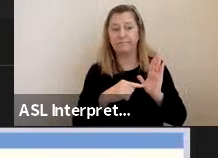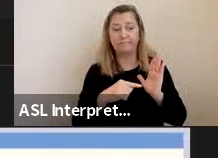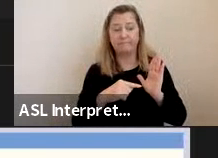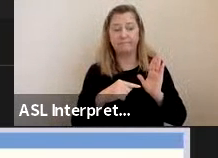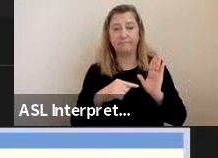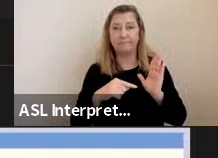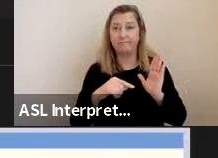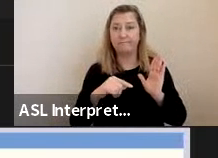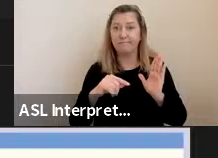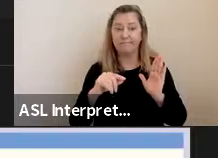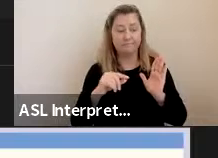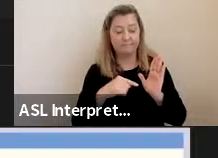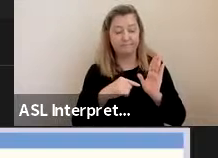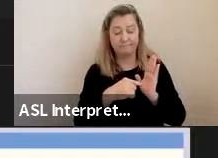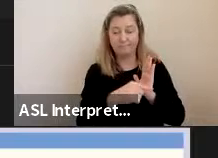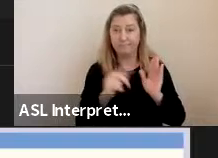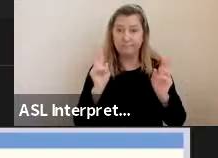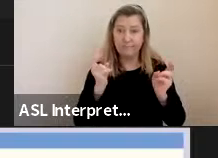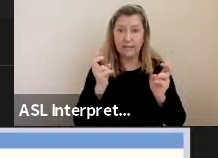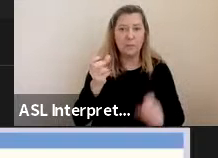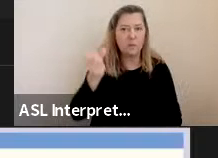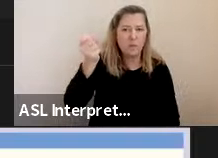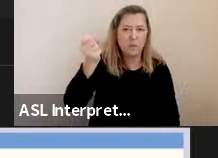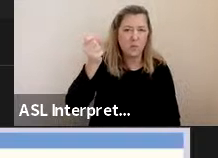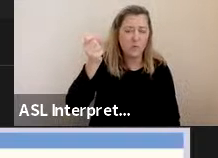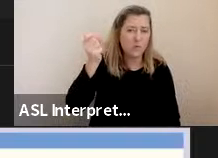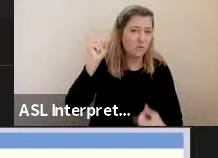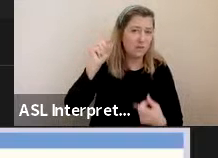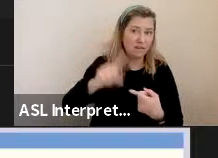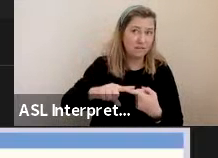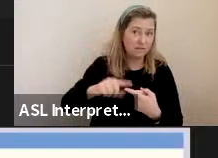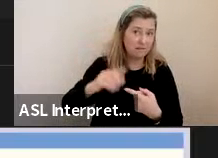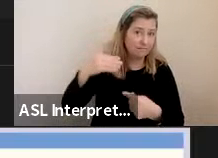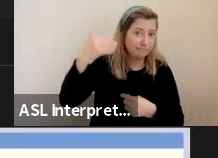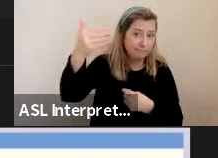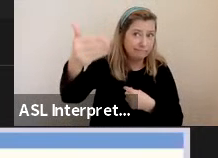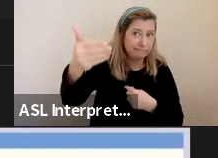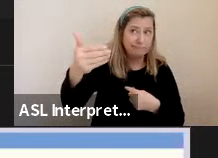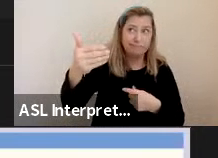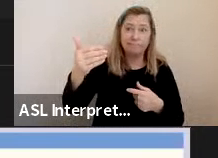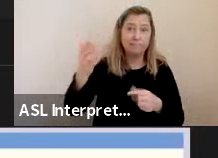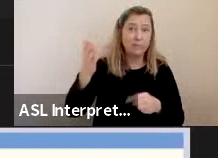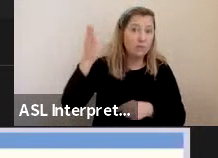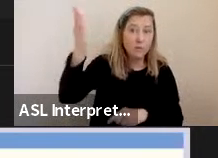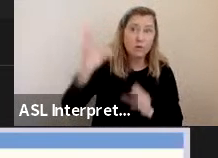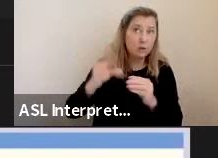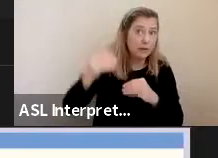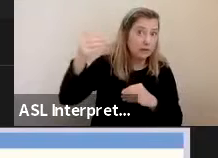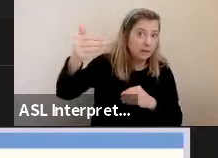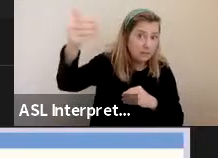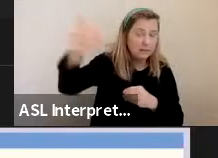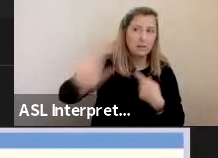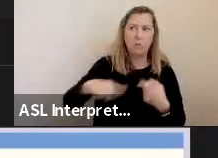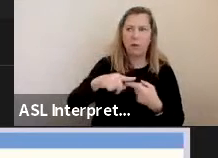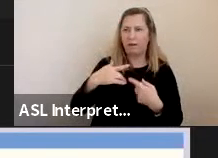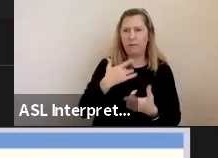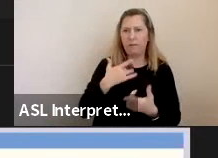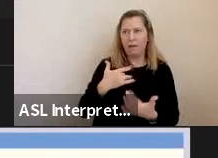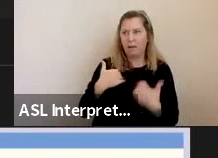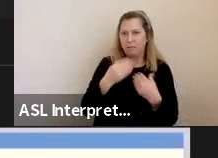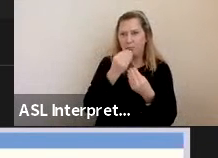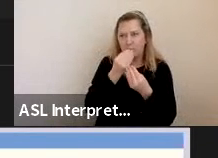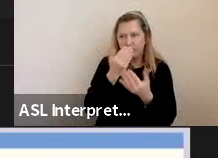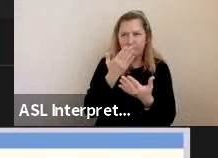shelve this particular agenda item until a future meeting when we may have more accurate data after the COVID